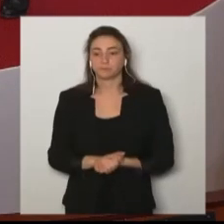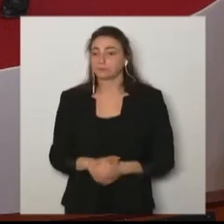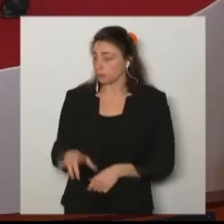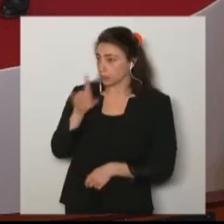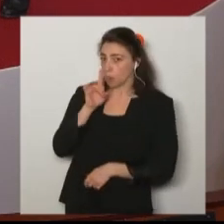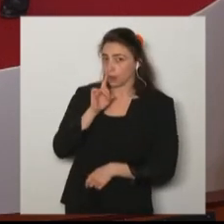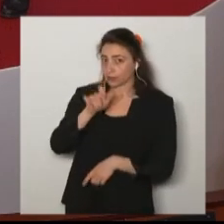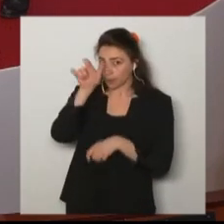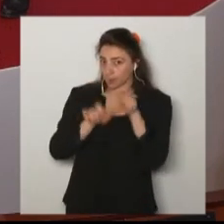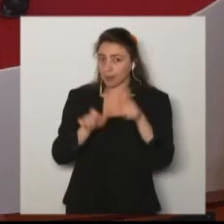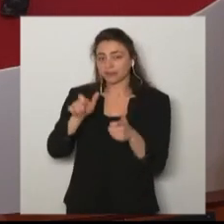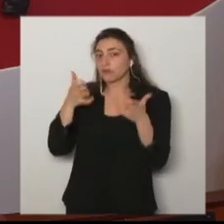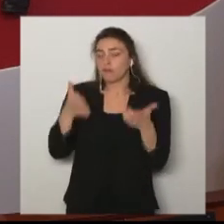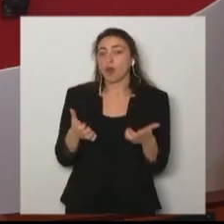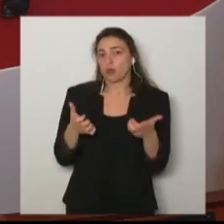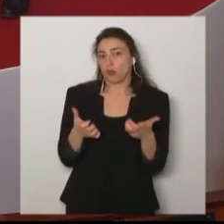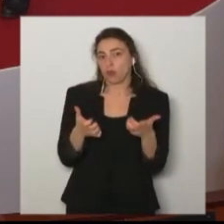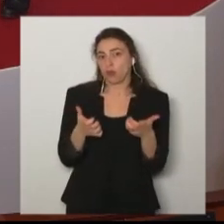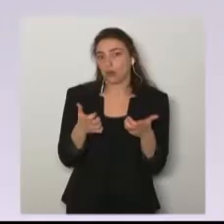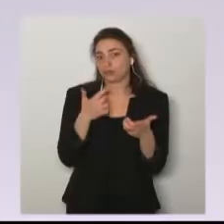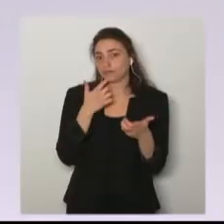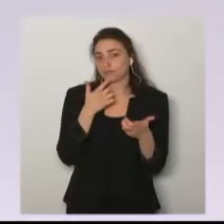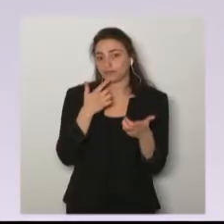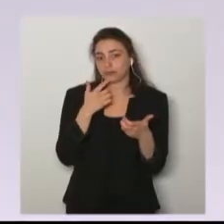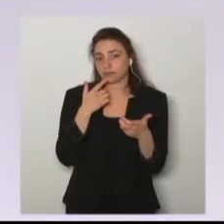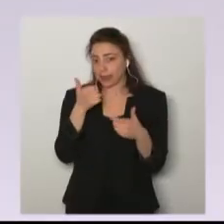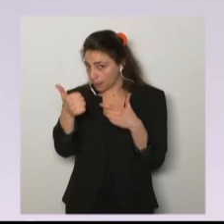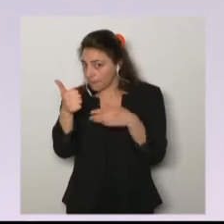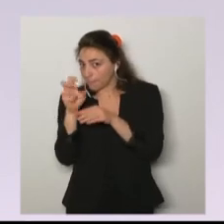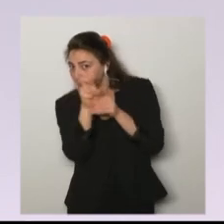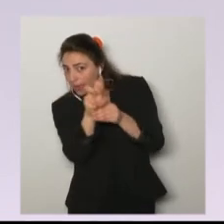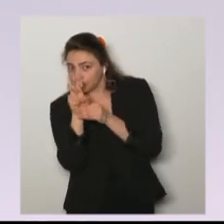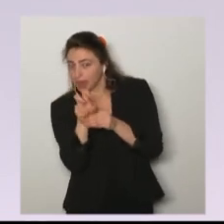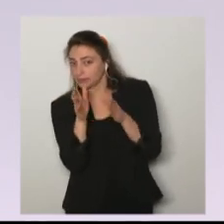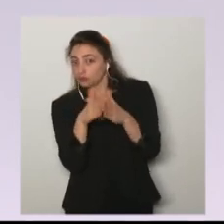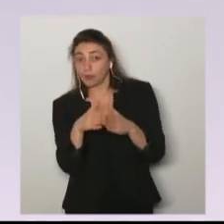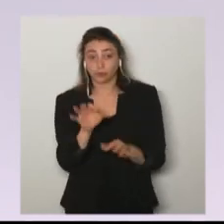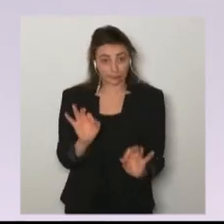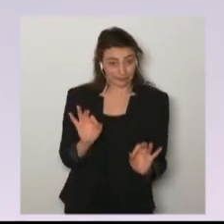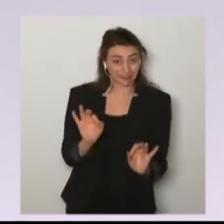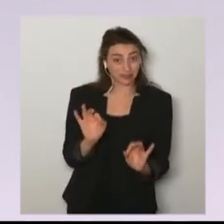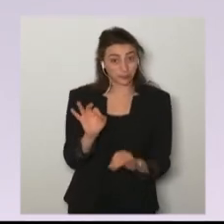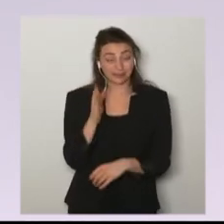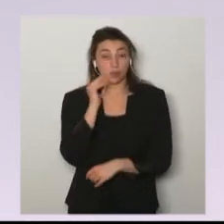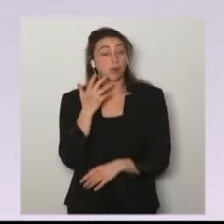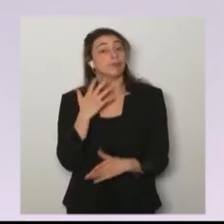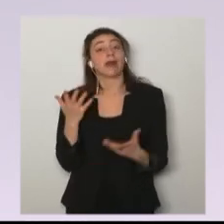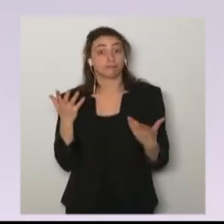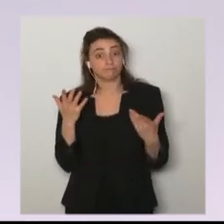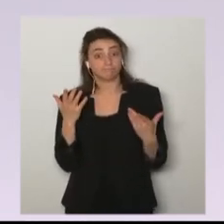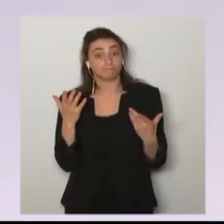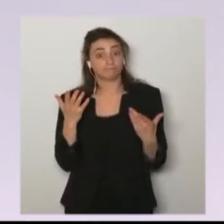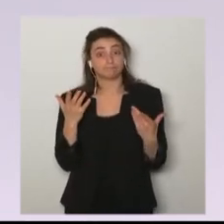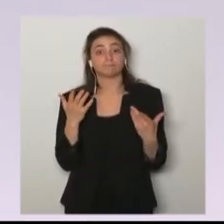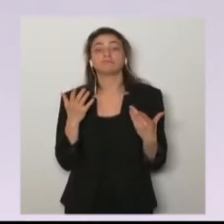Yes, yes, exactly. They are not protected by the social system. Yes, so that's one thing, but more